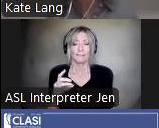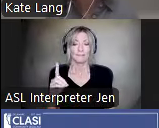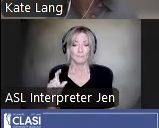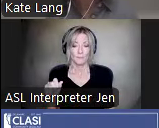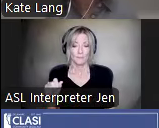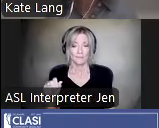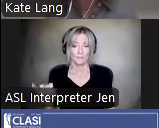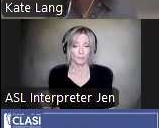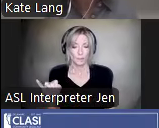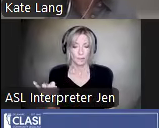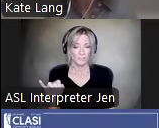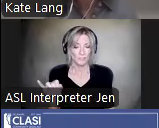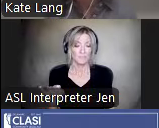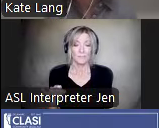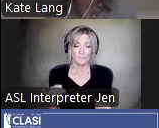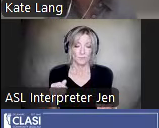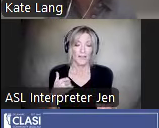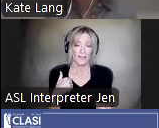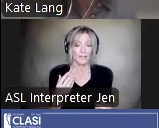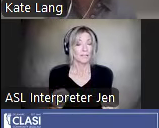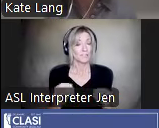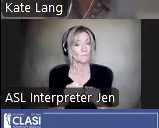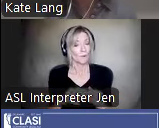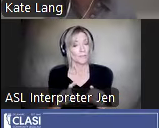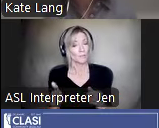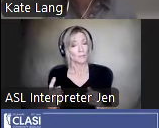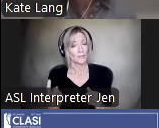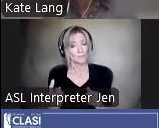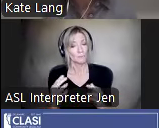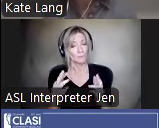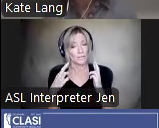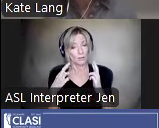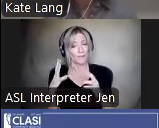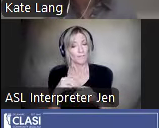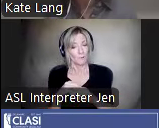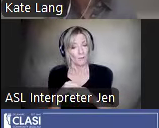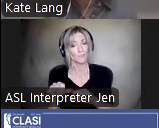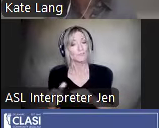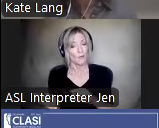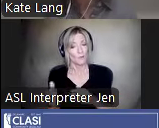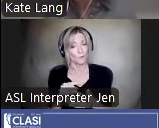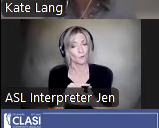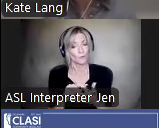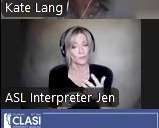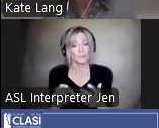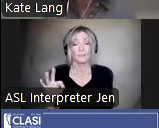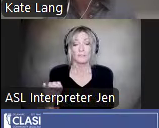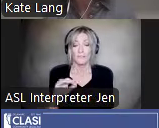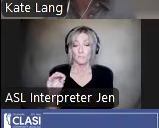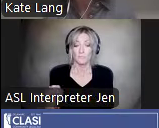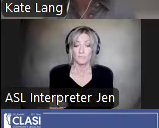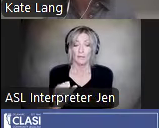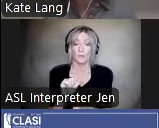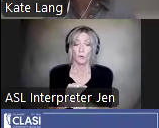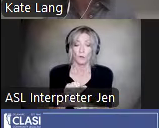Insurance. So you can see there's more than retirement involved. About 90% of workers pay into the